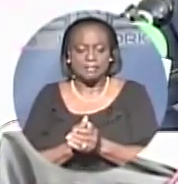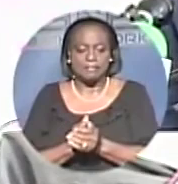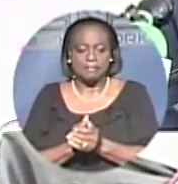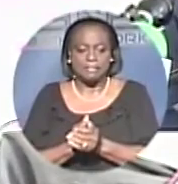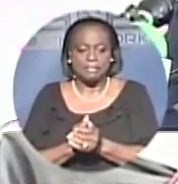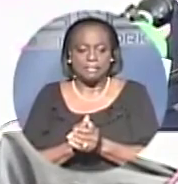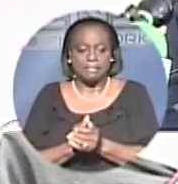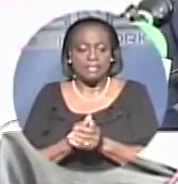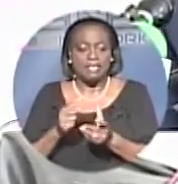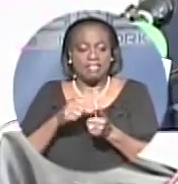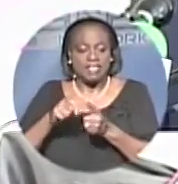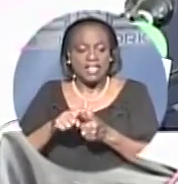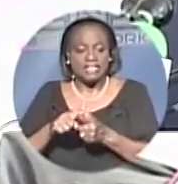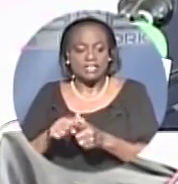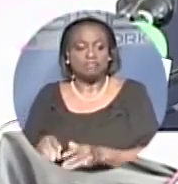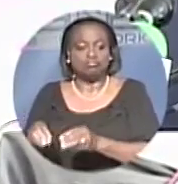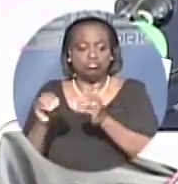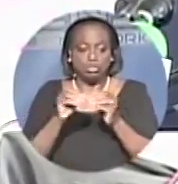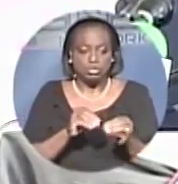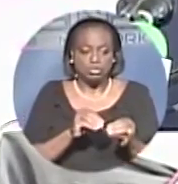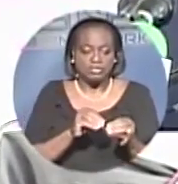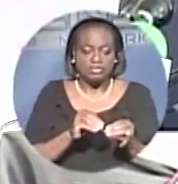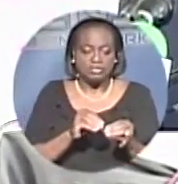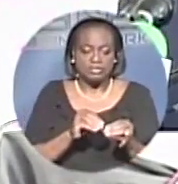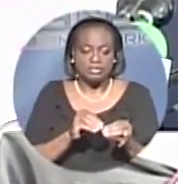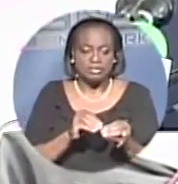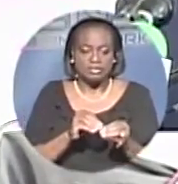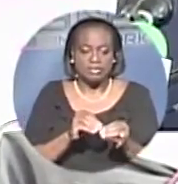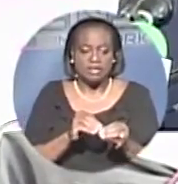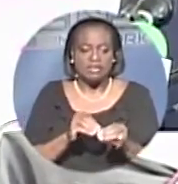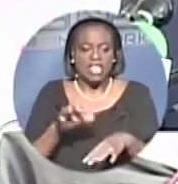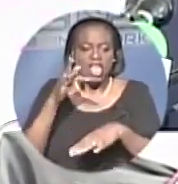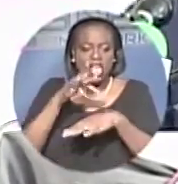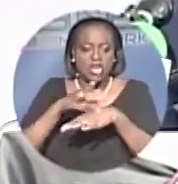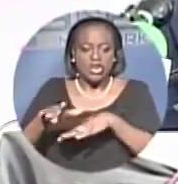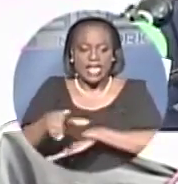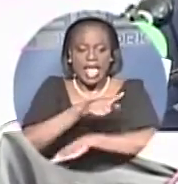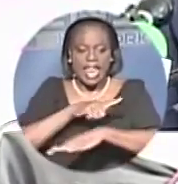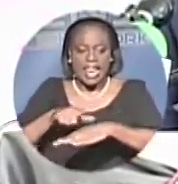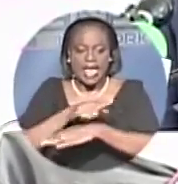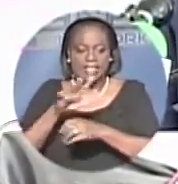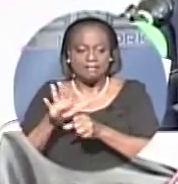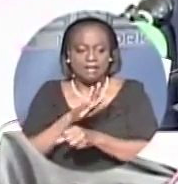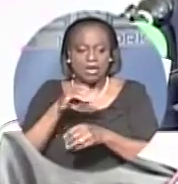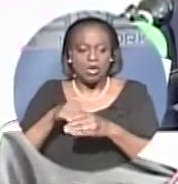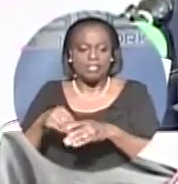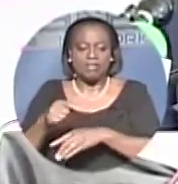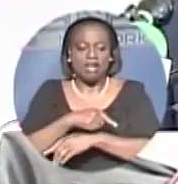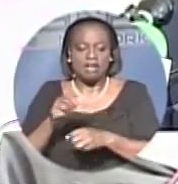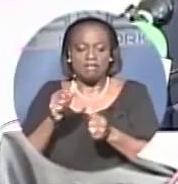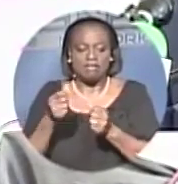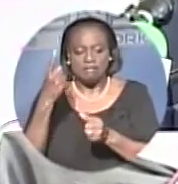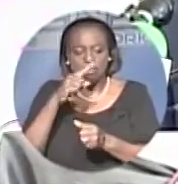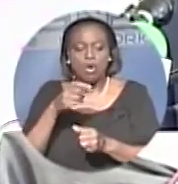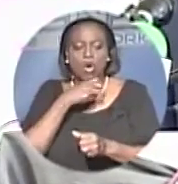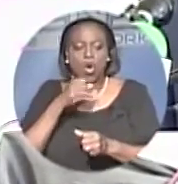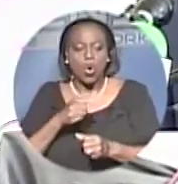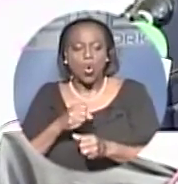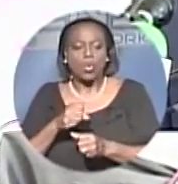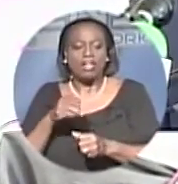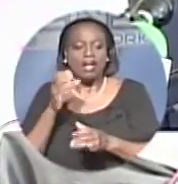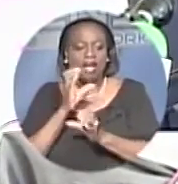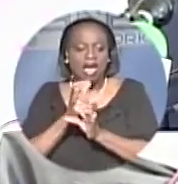be removed from the site, what appears to have been an early landfill on these grounds for abandoned cars and old